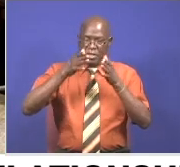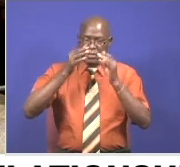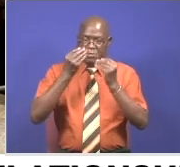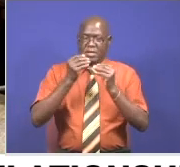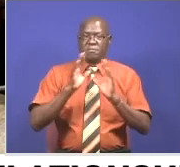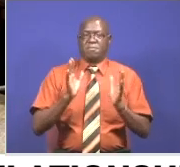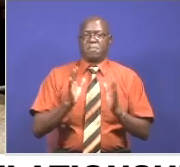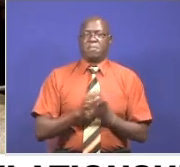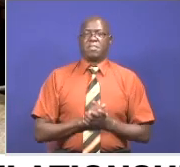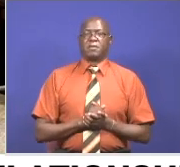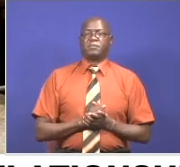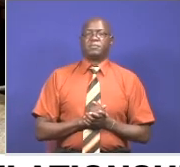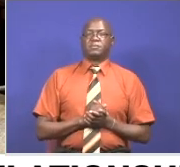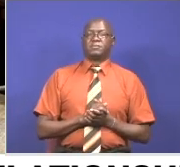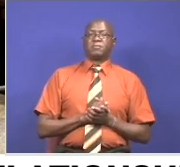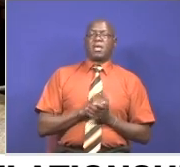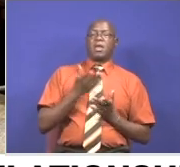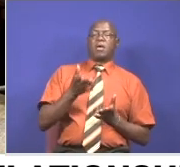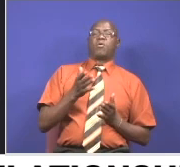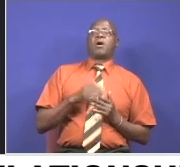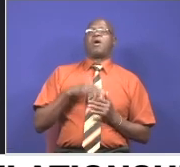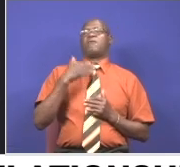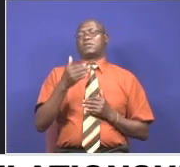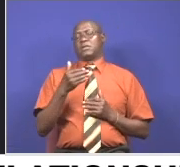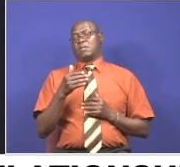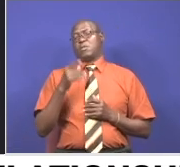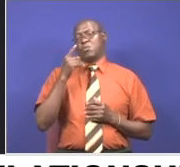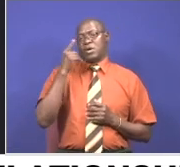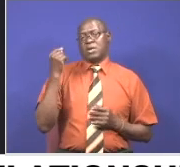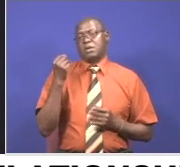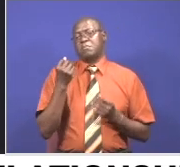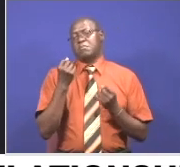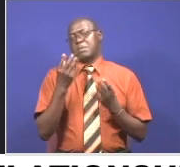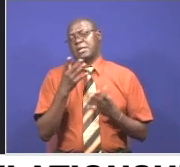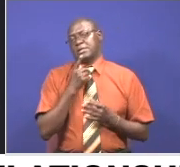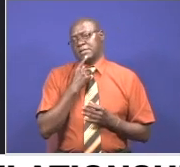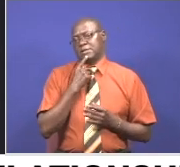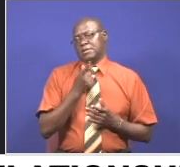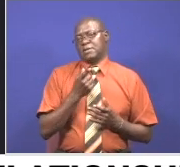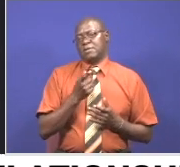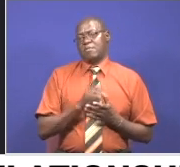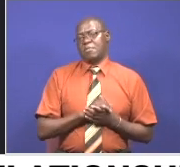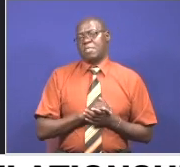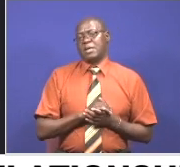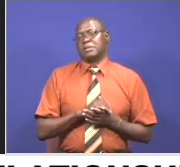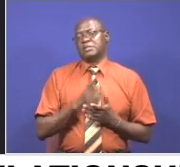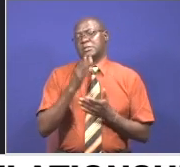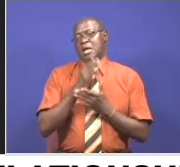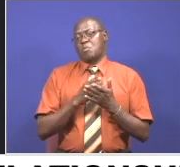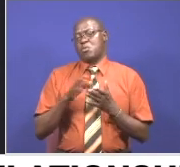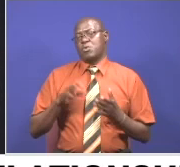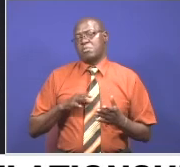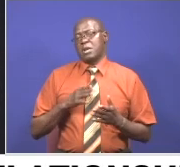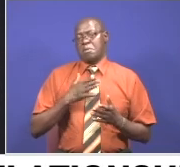Well said. Well, now after the wedding, many say that now, especially for some women, my